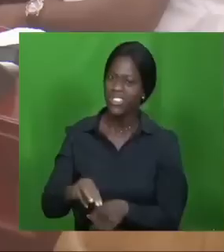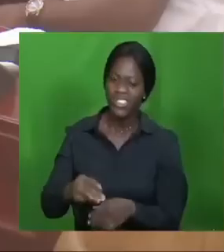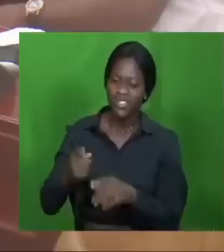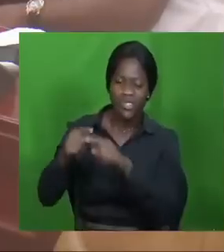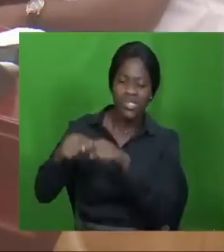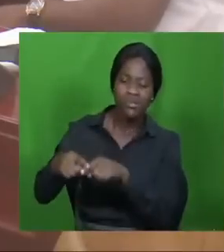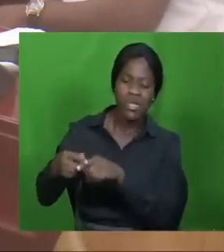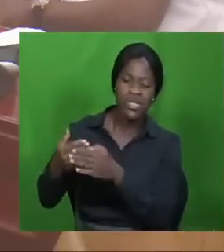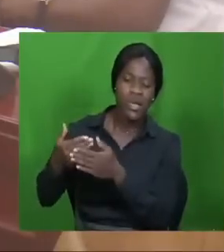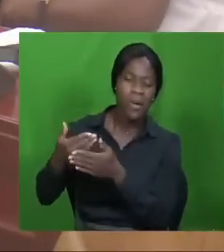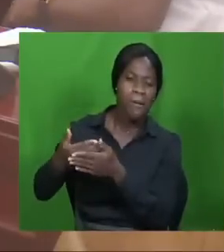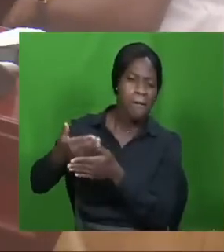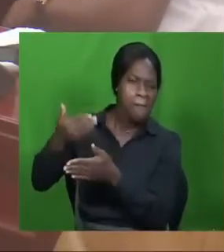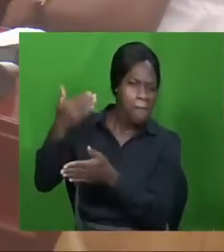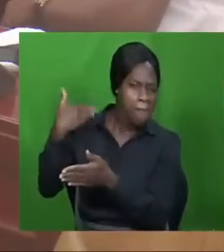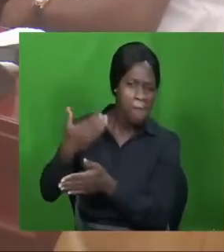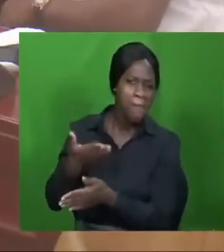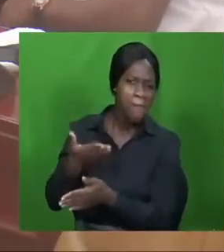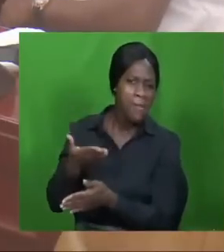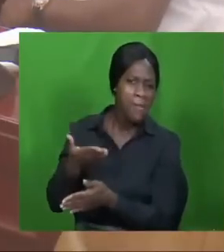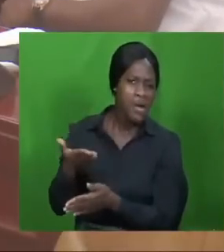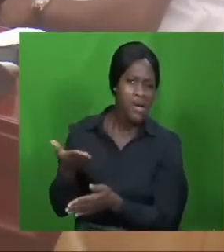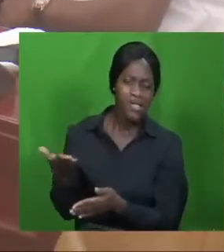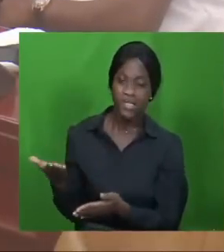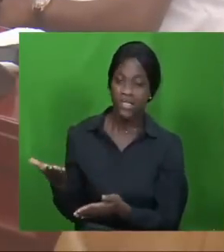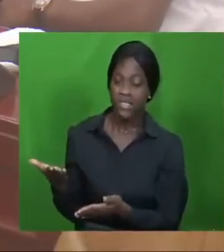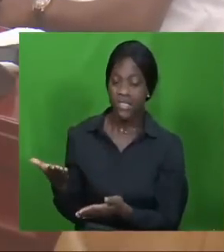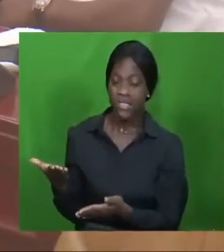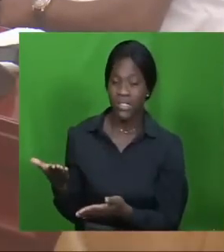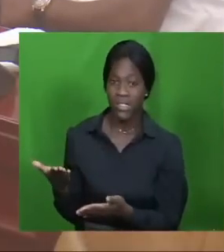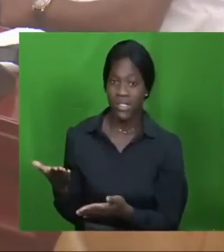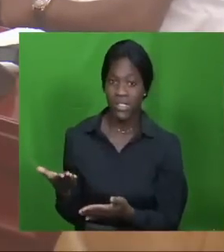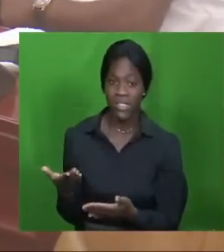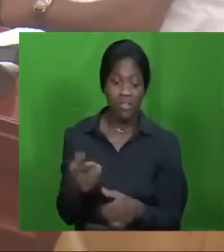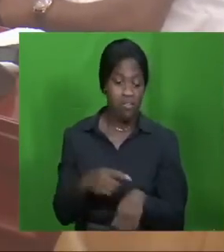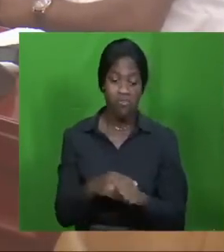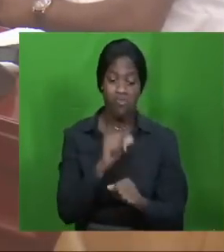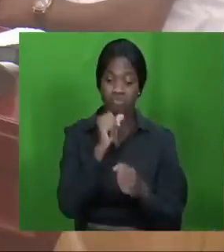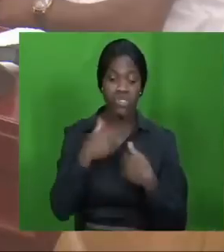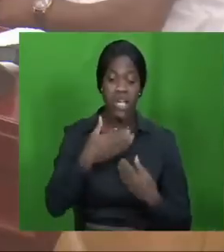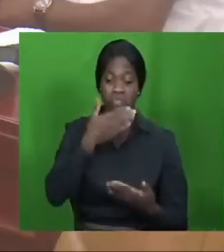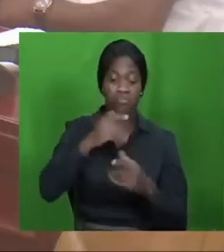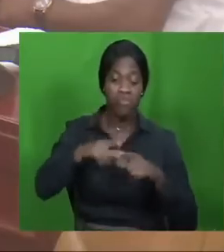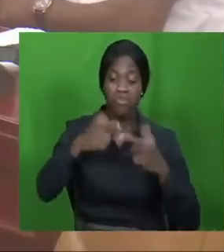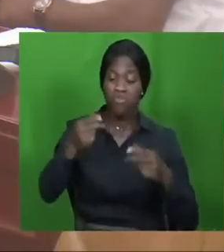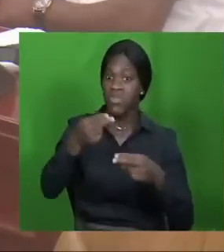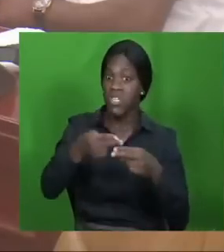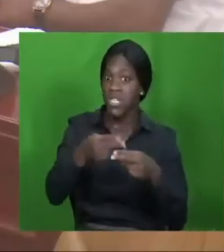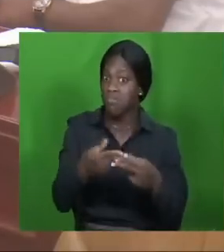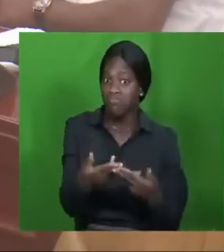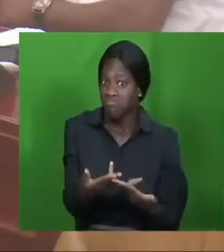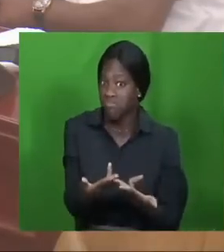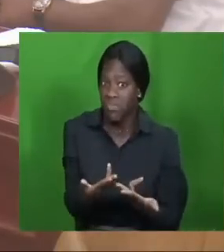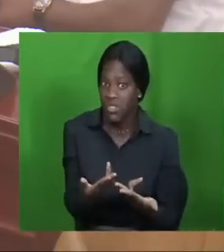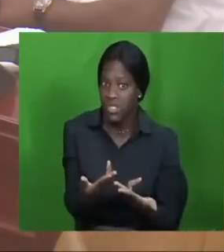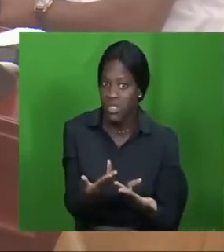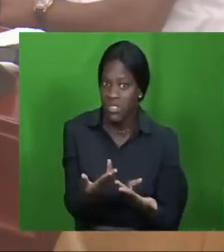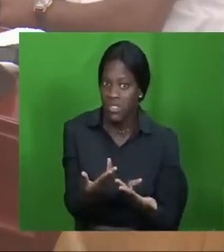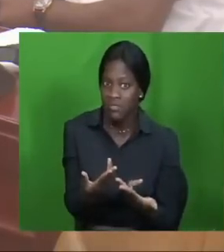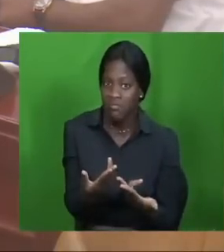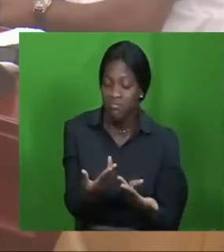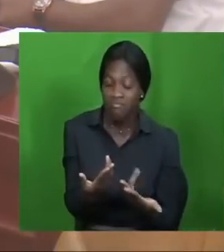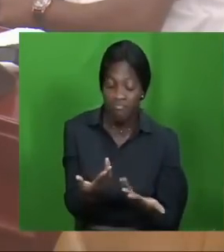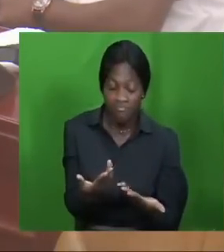football minnows again. There are no big names again. Names don't play football. It's preparation that plays